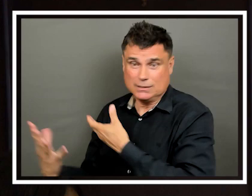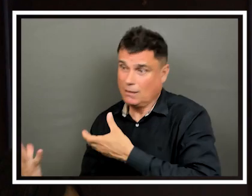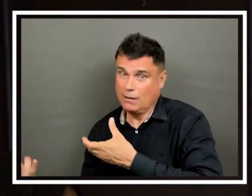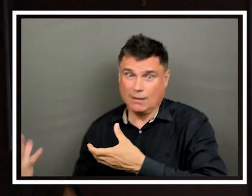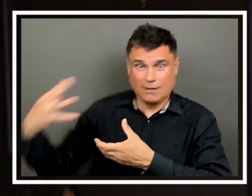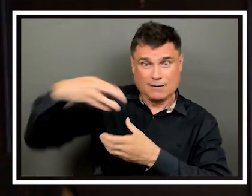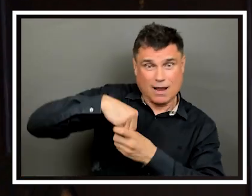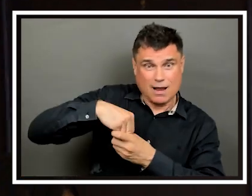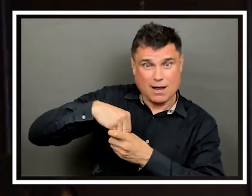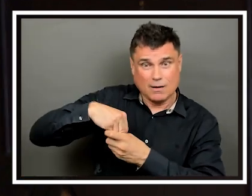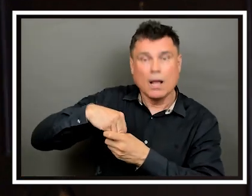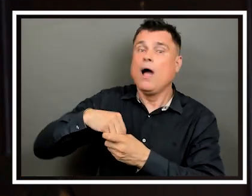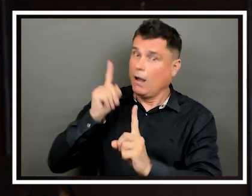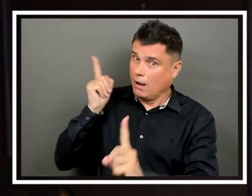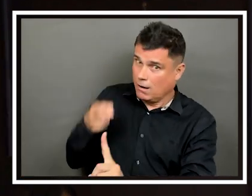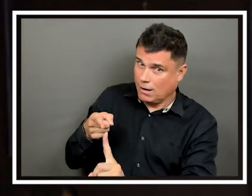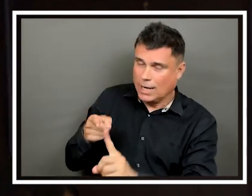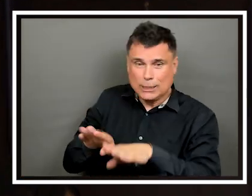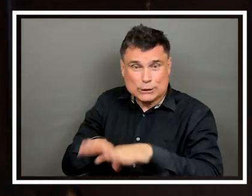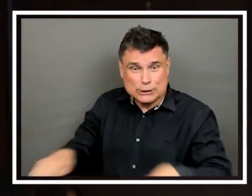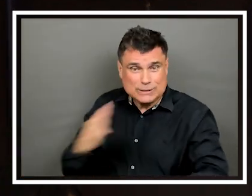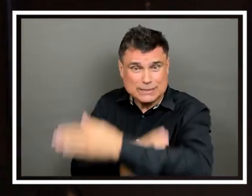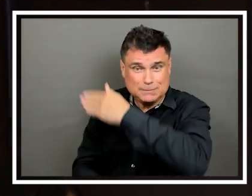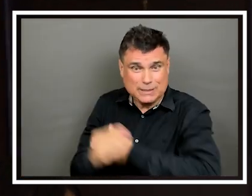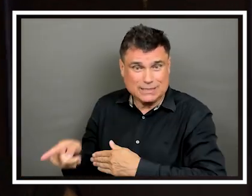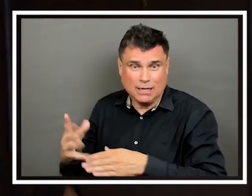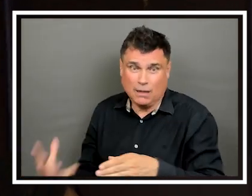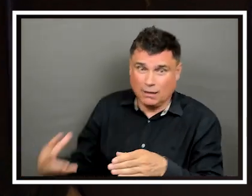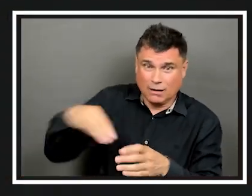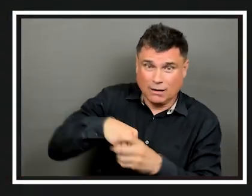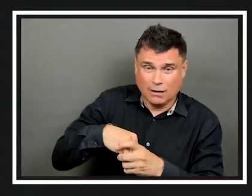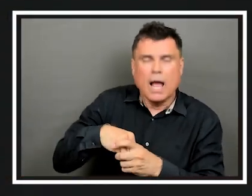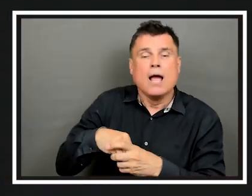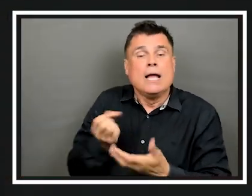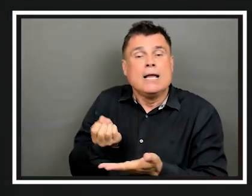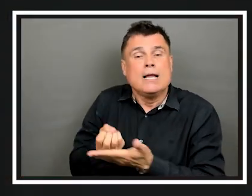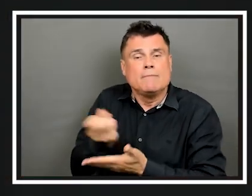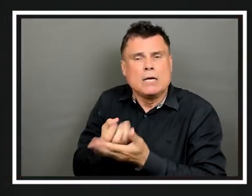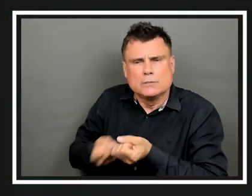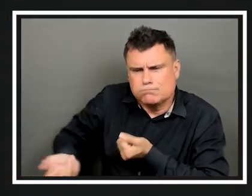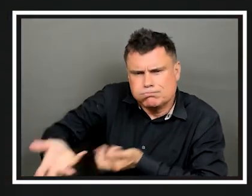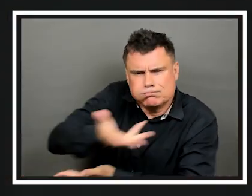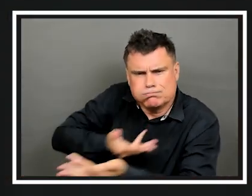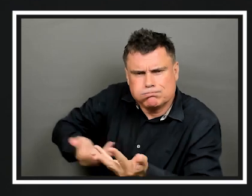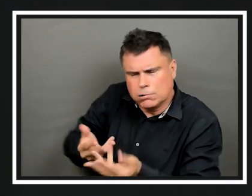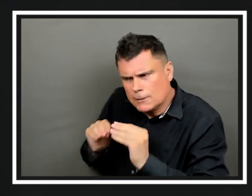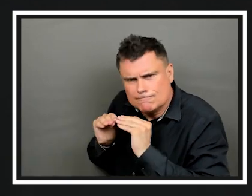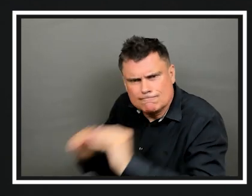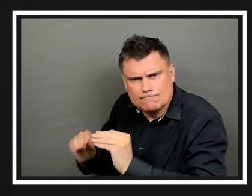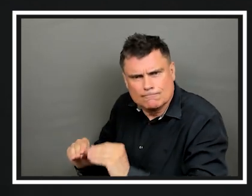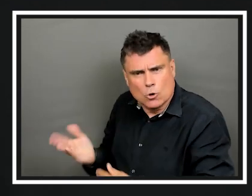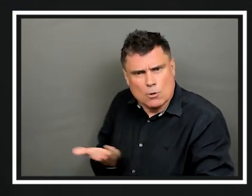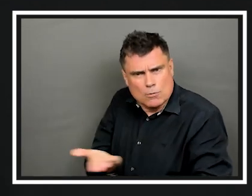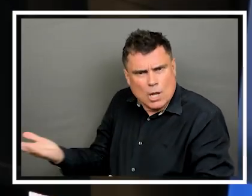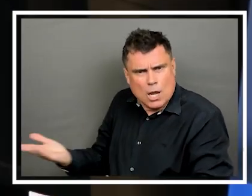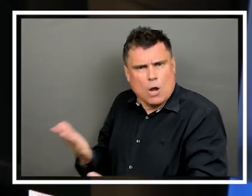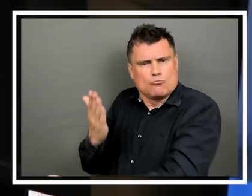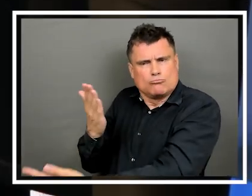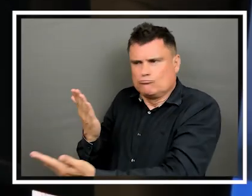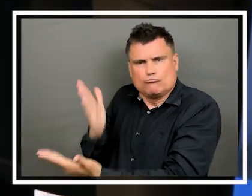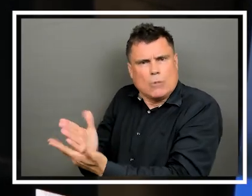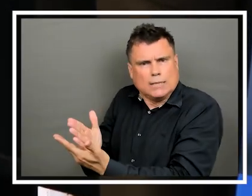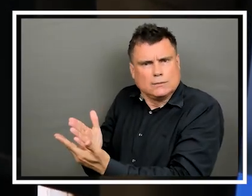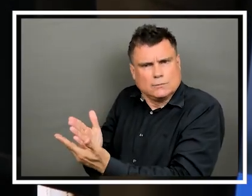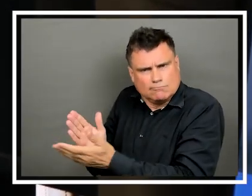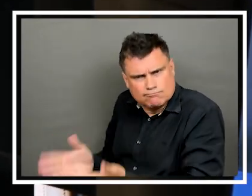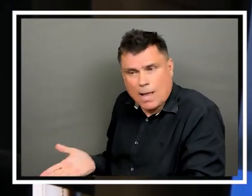disabilities, you also empower them to take part in decision making. Work with organizations or groups of persons with disabilities